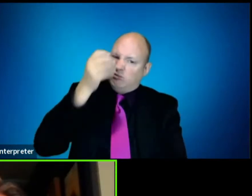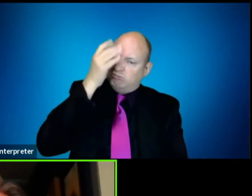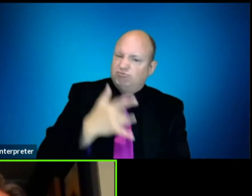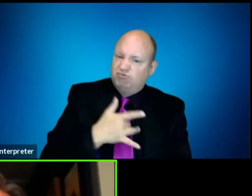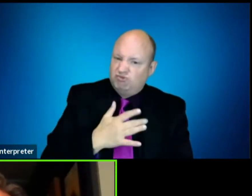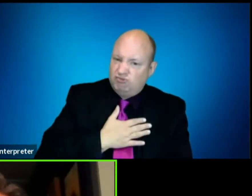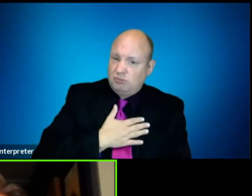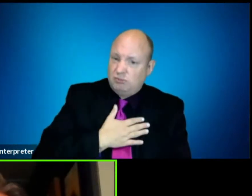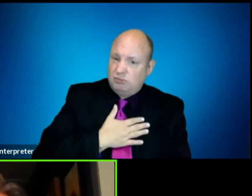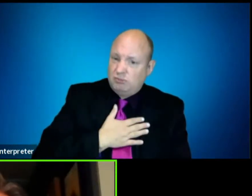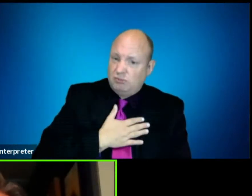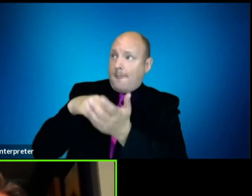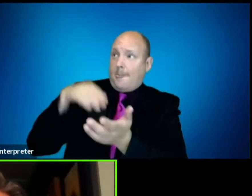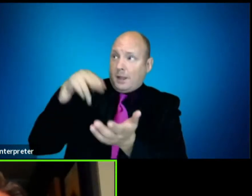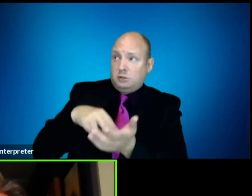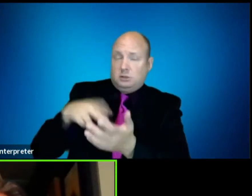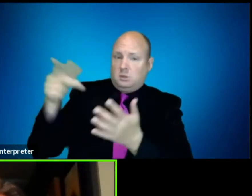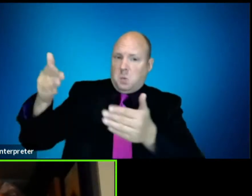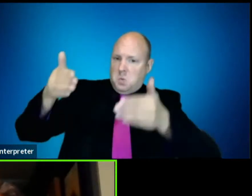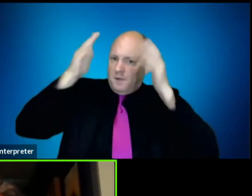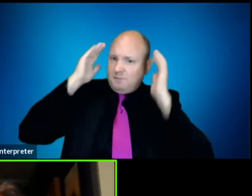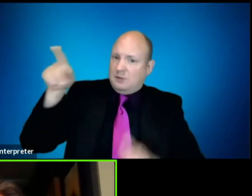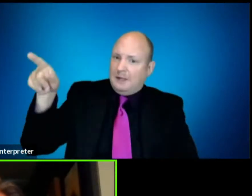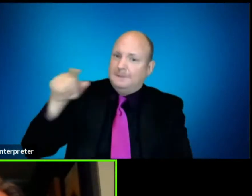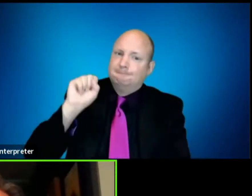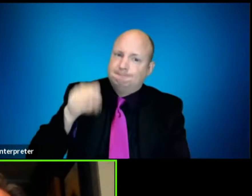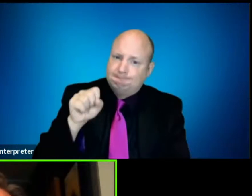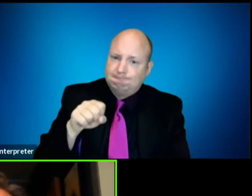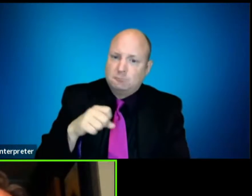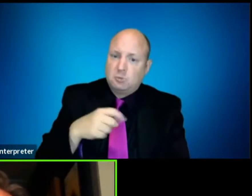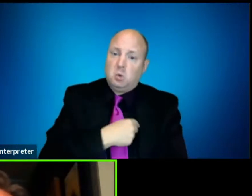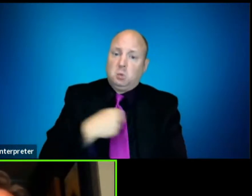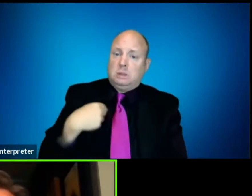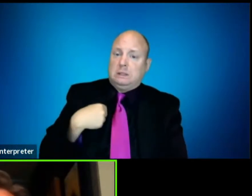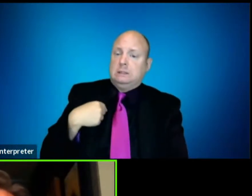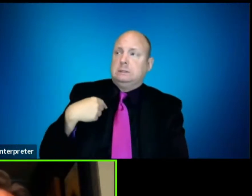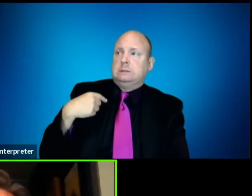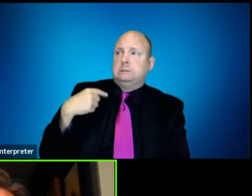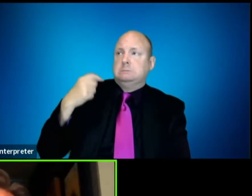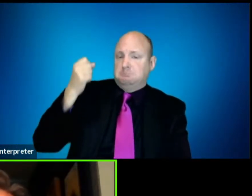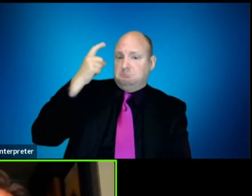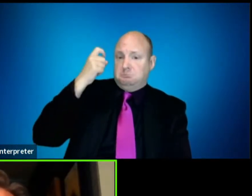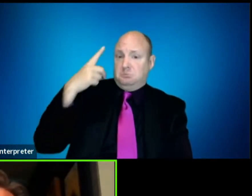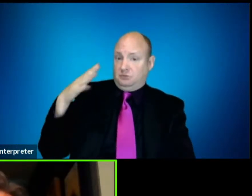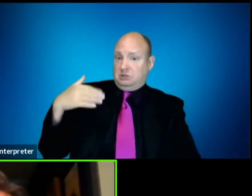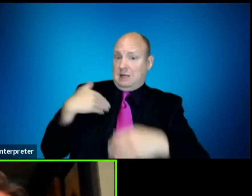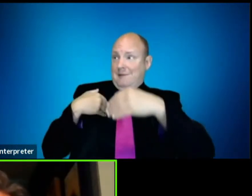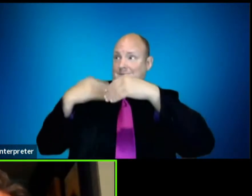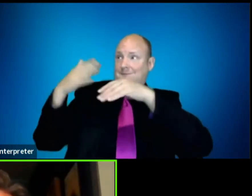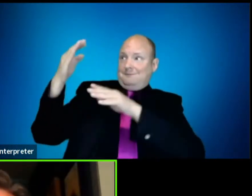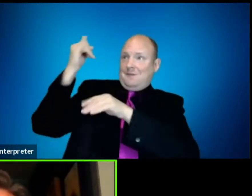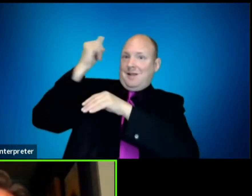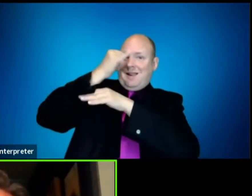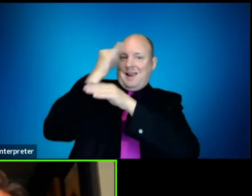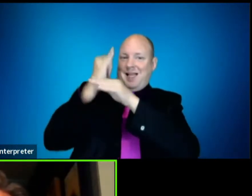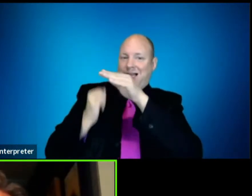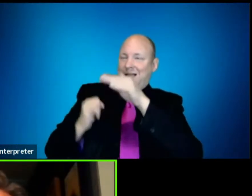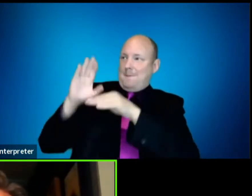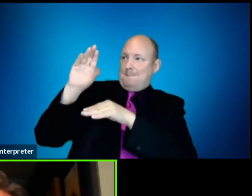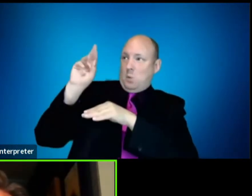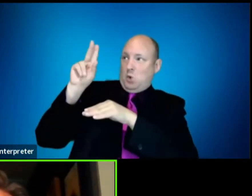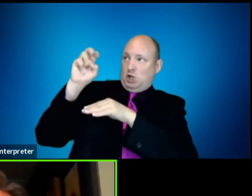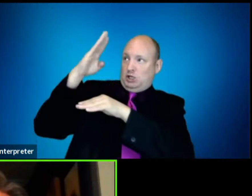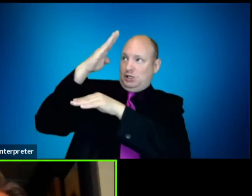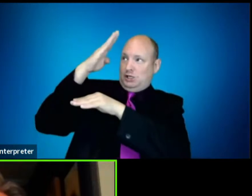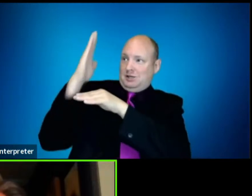decisions. We share a long border with Idaho, and that we have folks from Oregon who get sick, whose nearest hospital is in